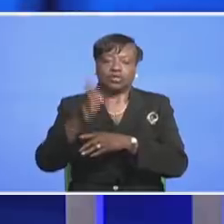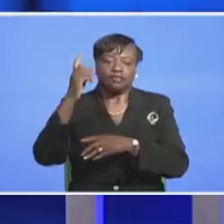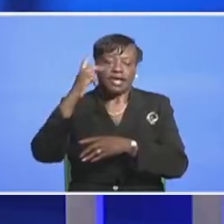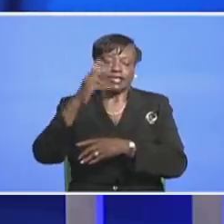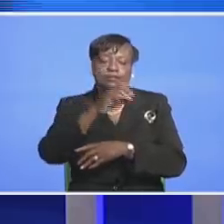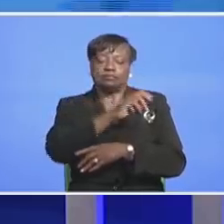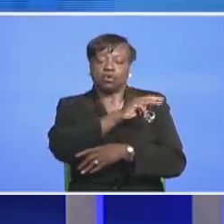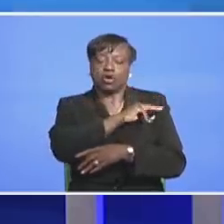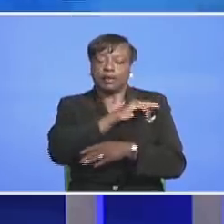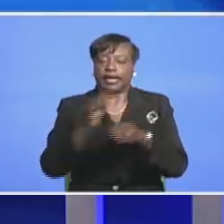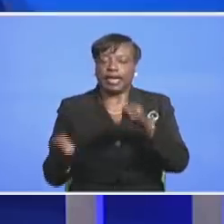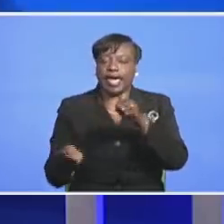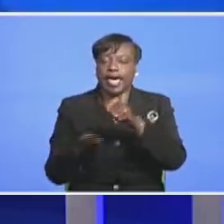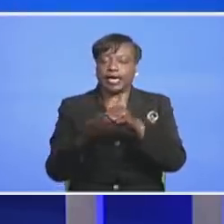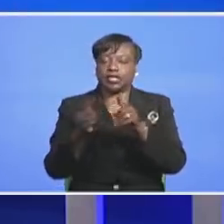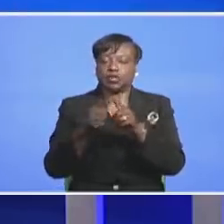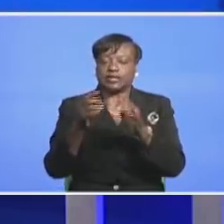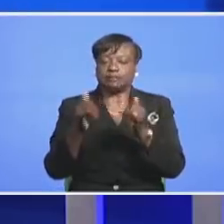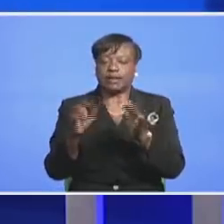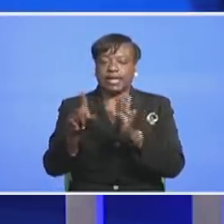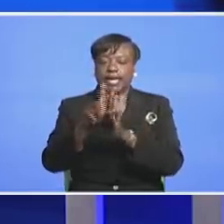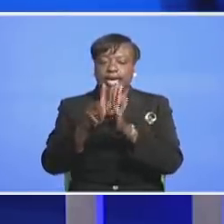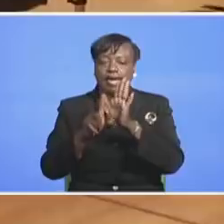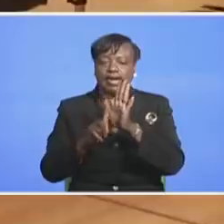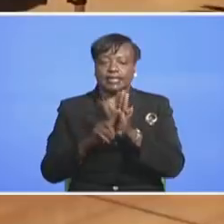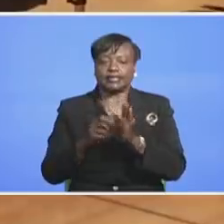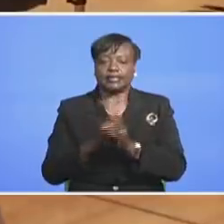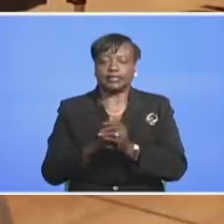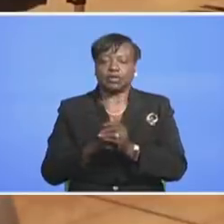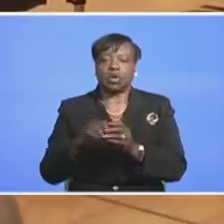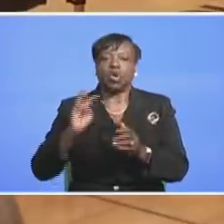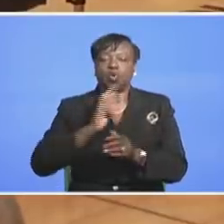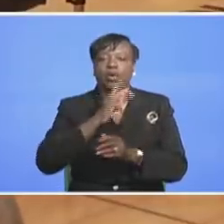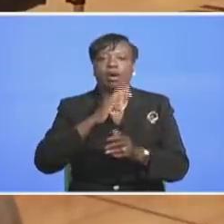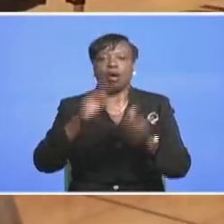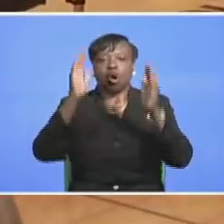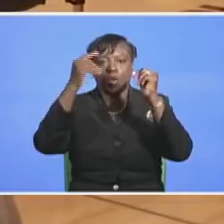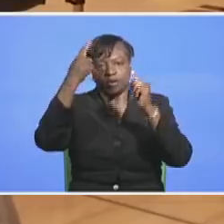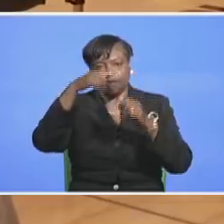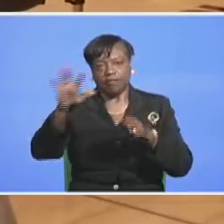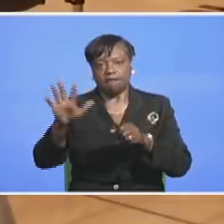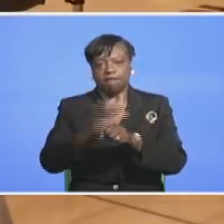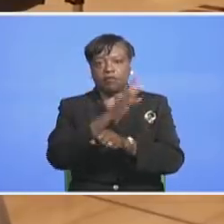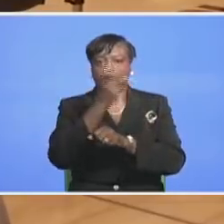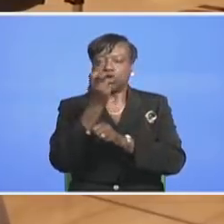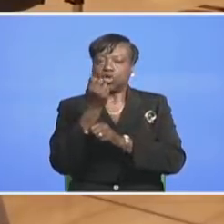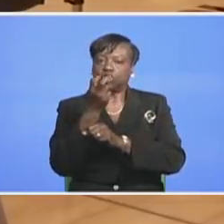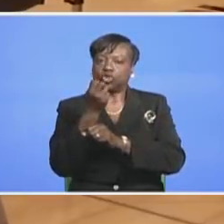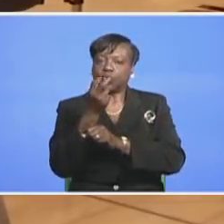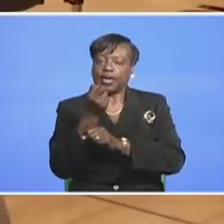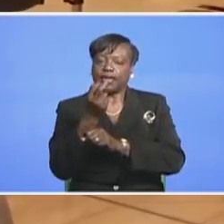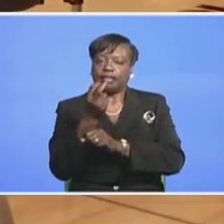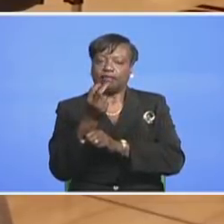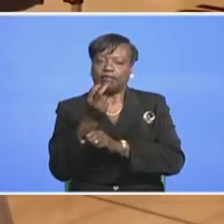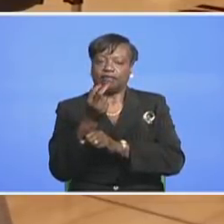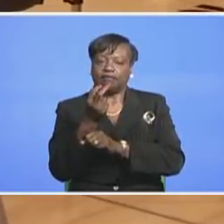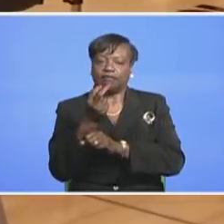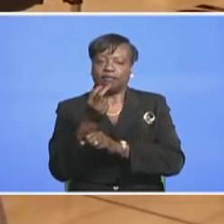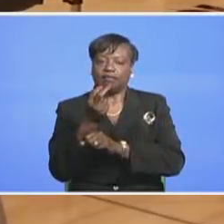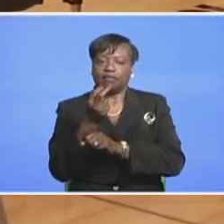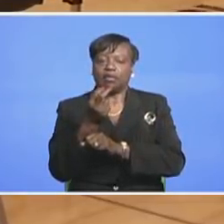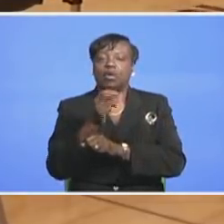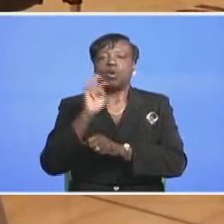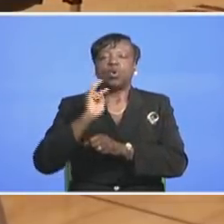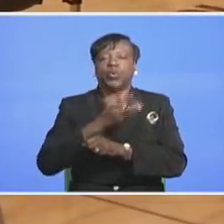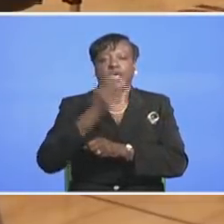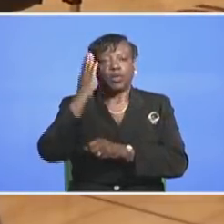his playlist. We're actually hoping for the full 12 roster spots, and we'll go from